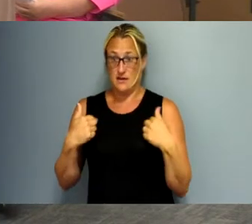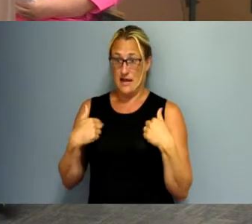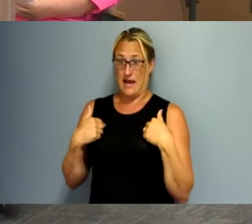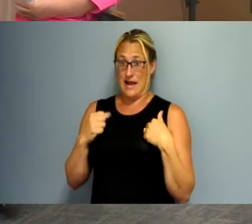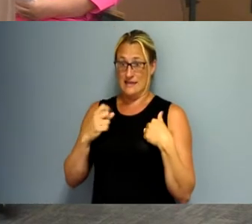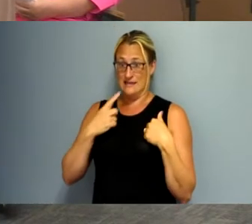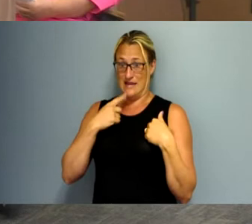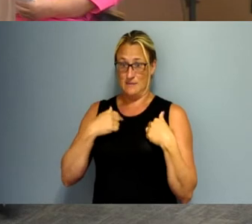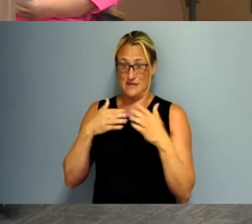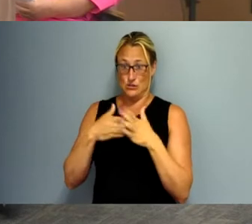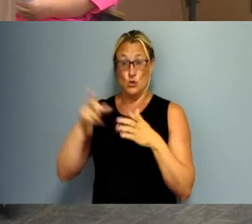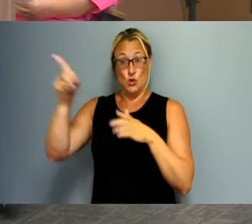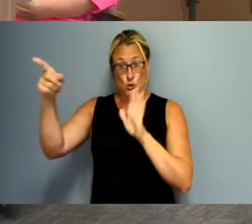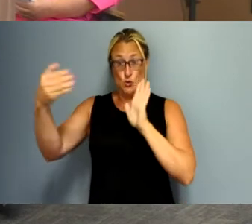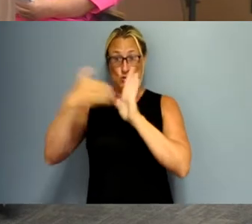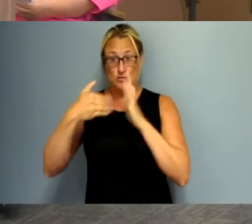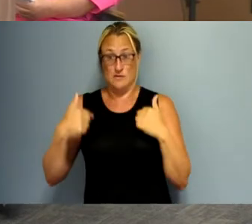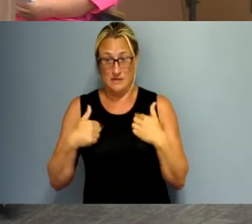sued. You're the one who said it.